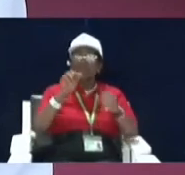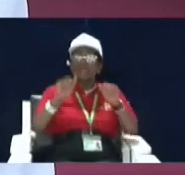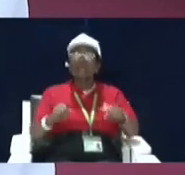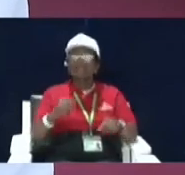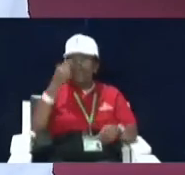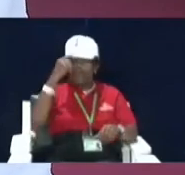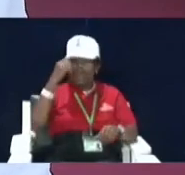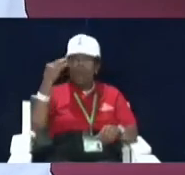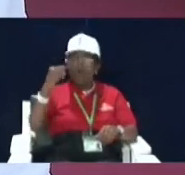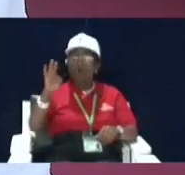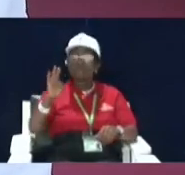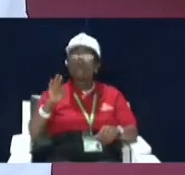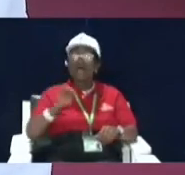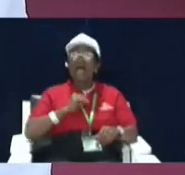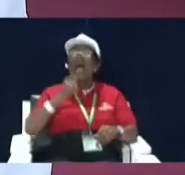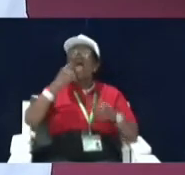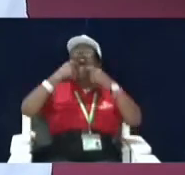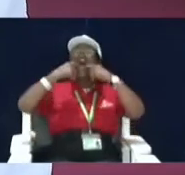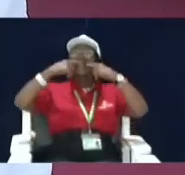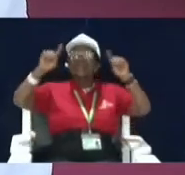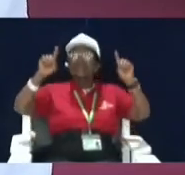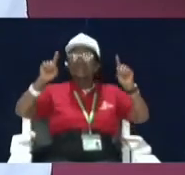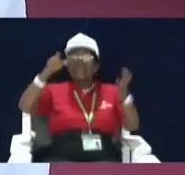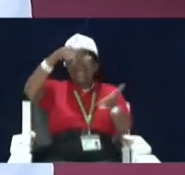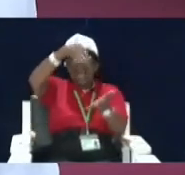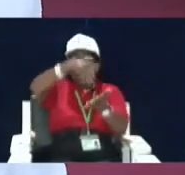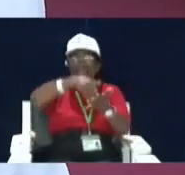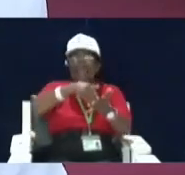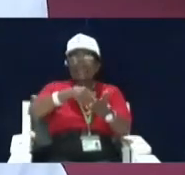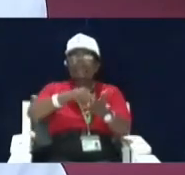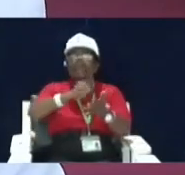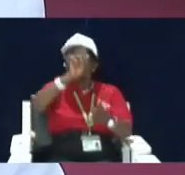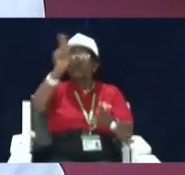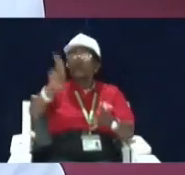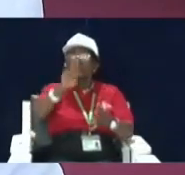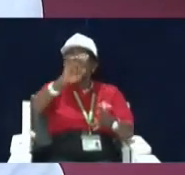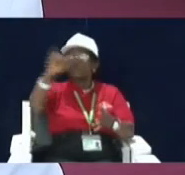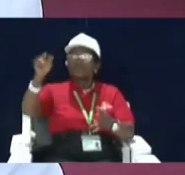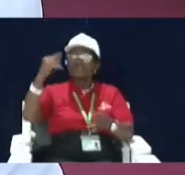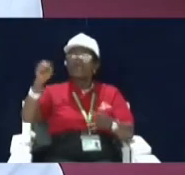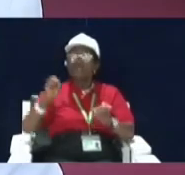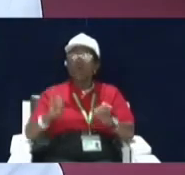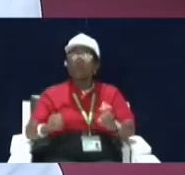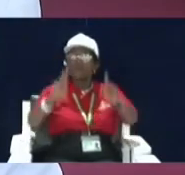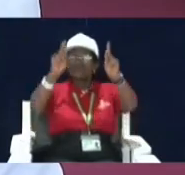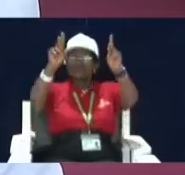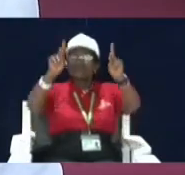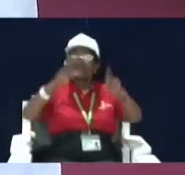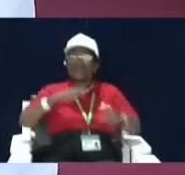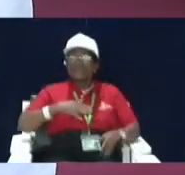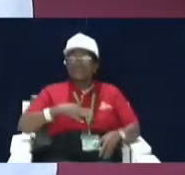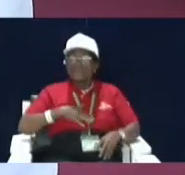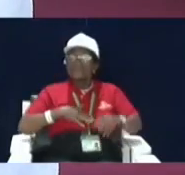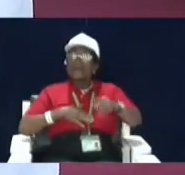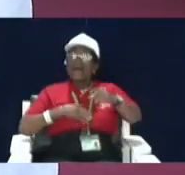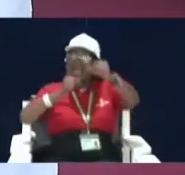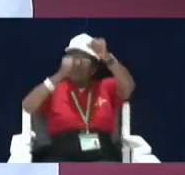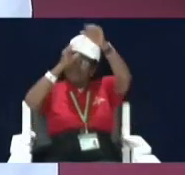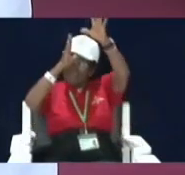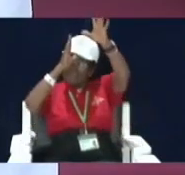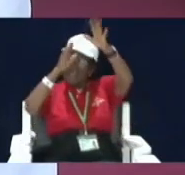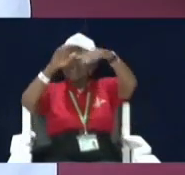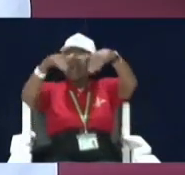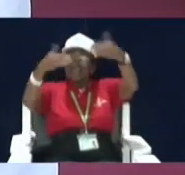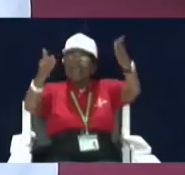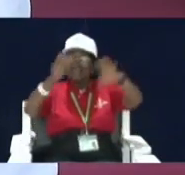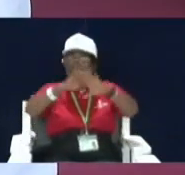I decree again. I'm using the opportunity my father had given me today. I decree